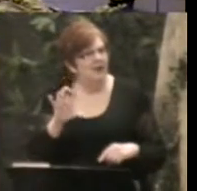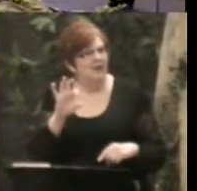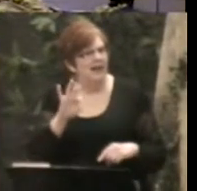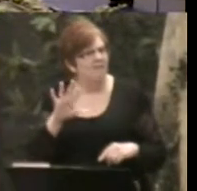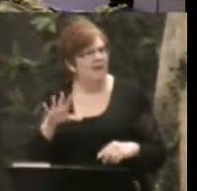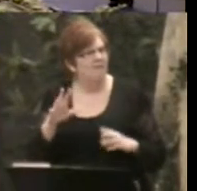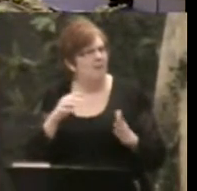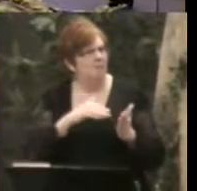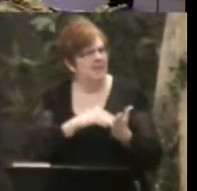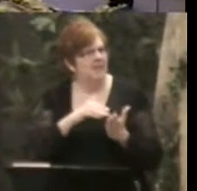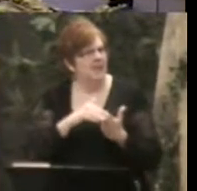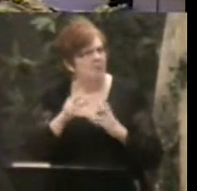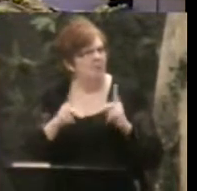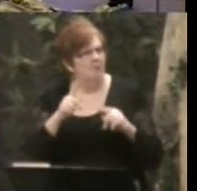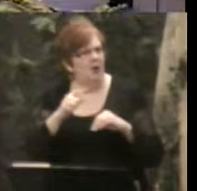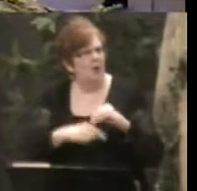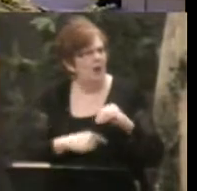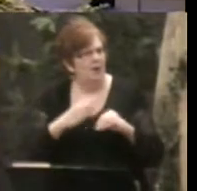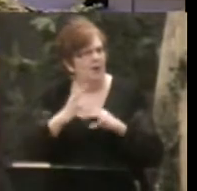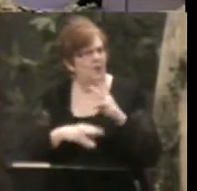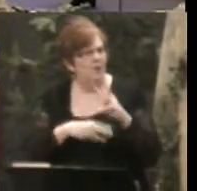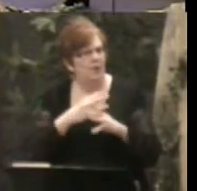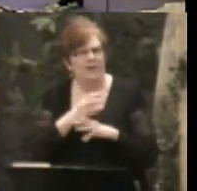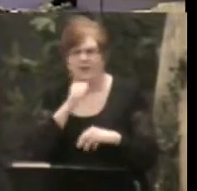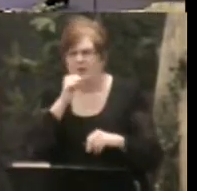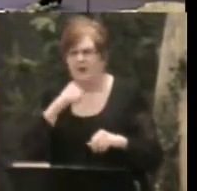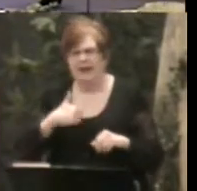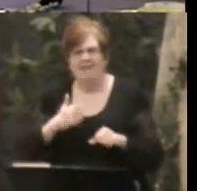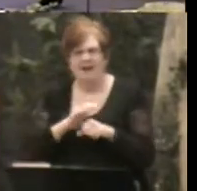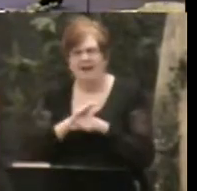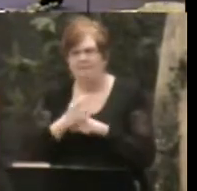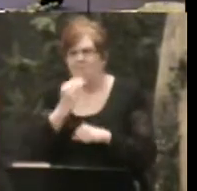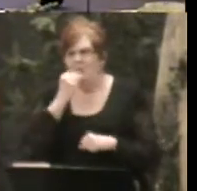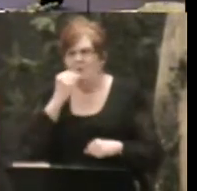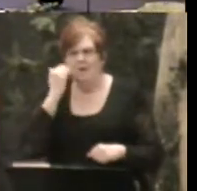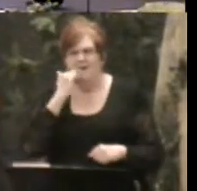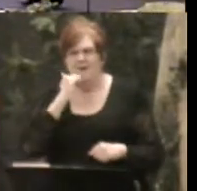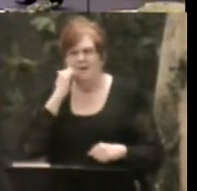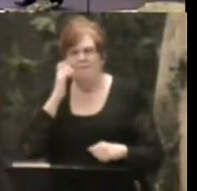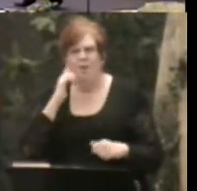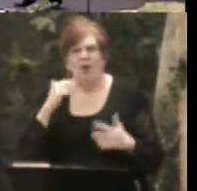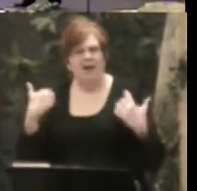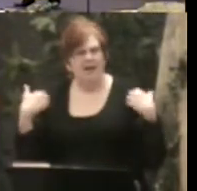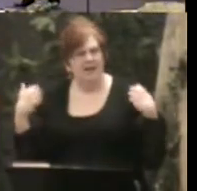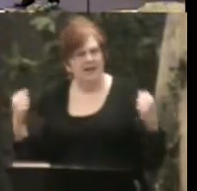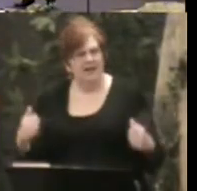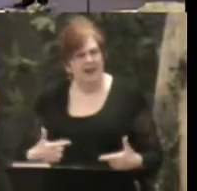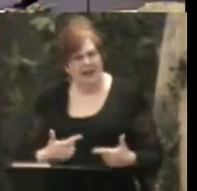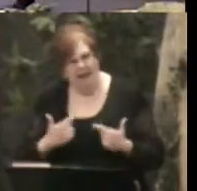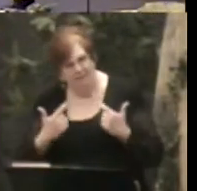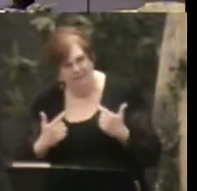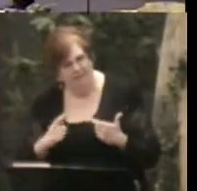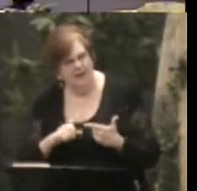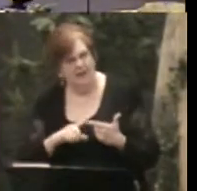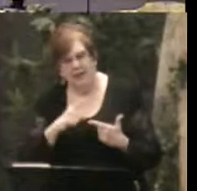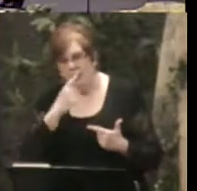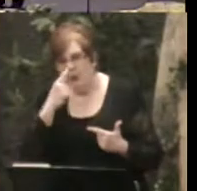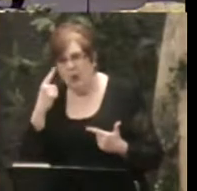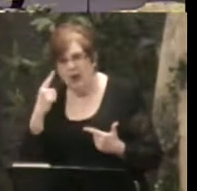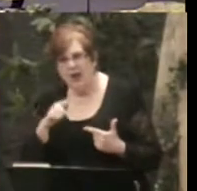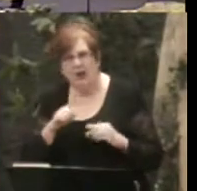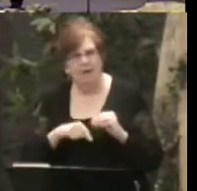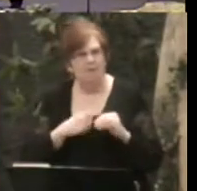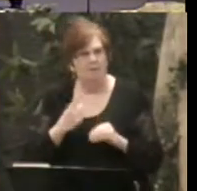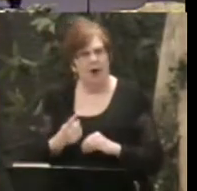million people around the world who do not have enough food every day for a healthy life? Don't you care that there